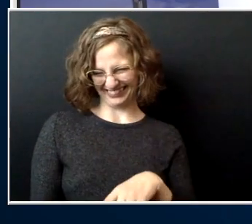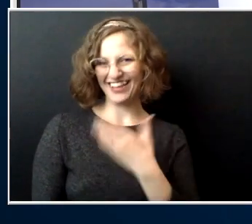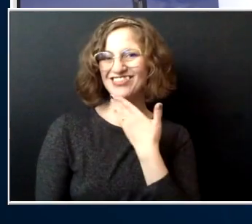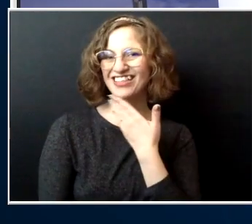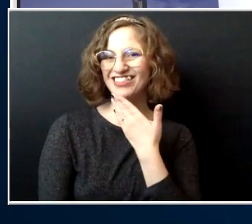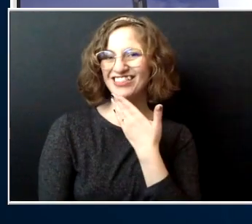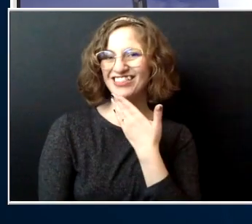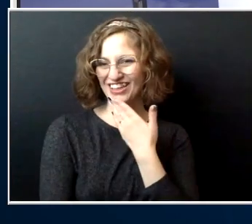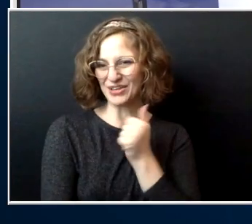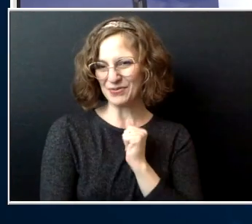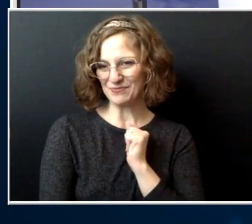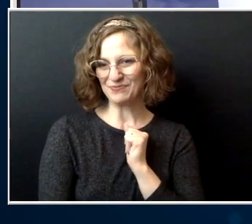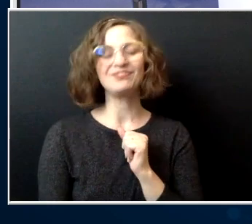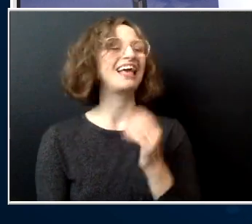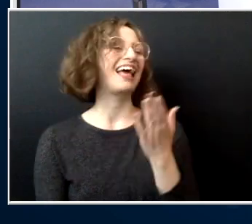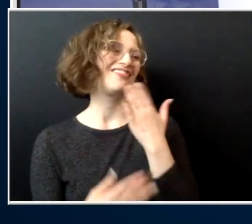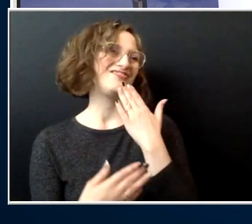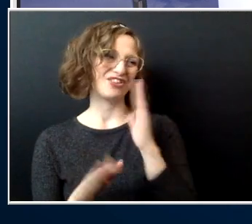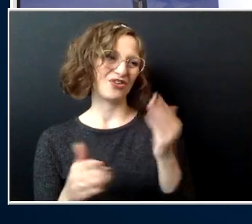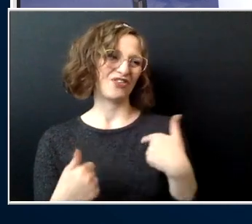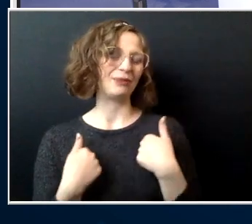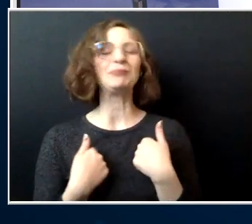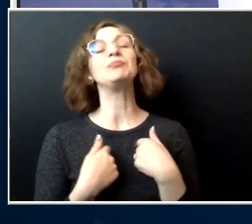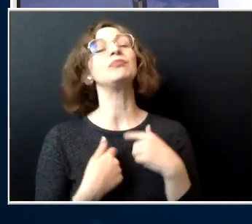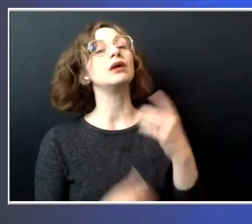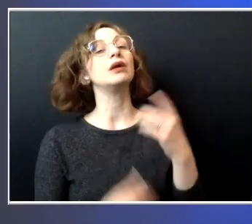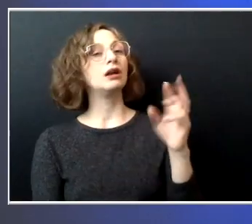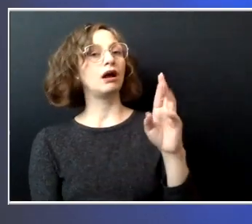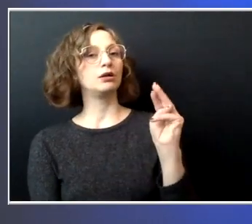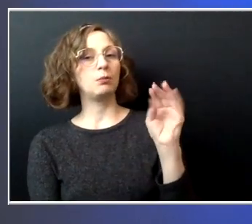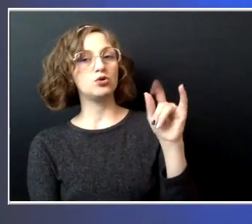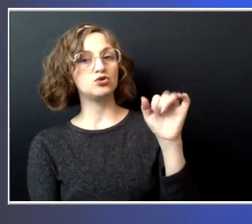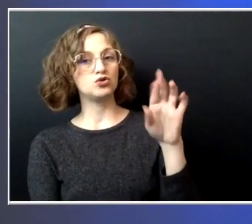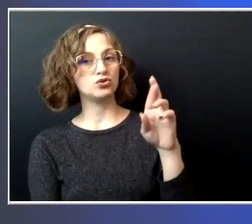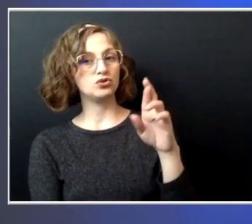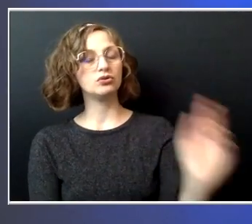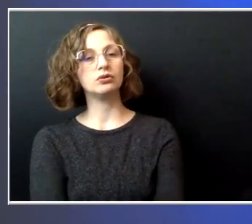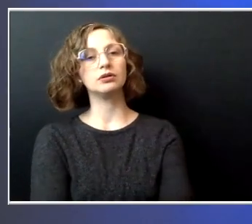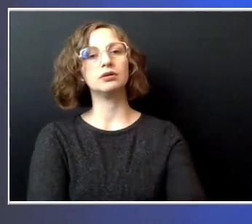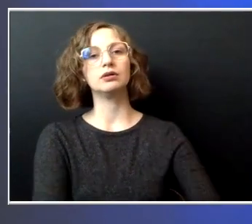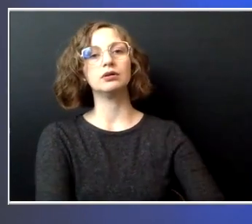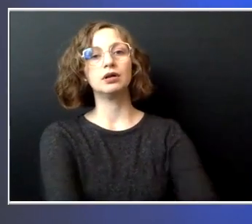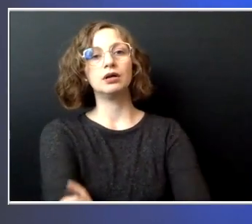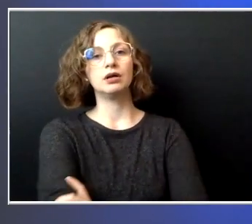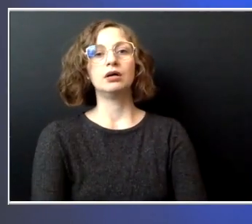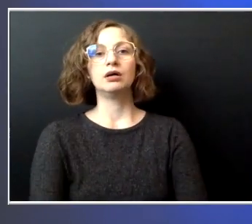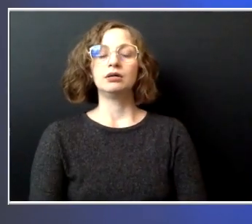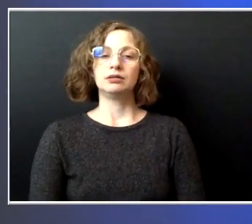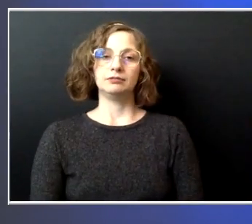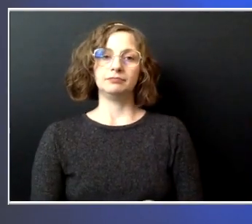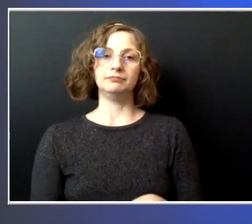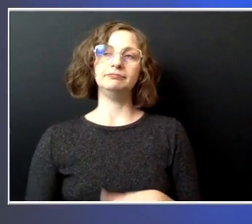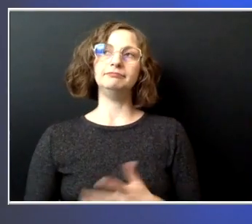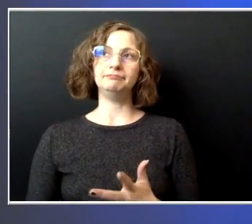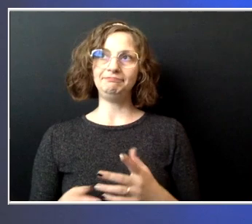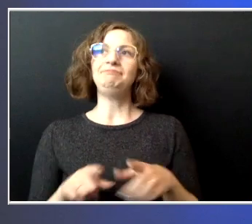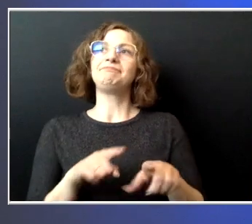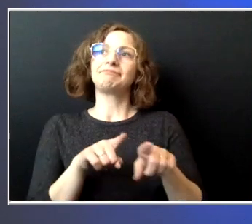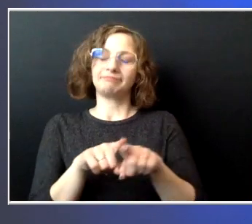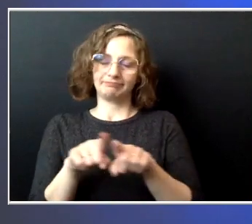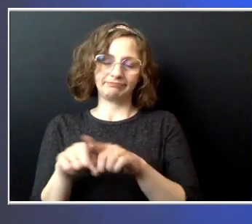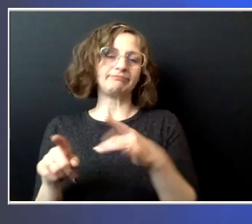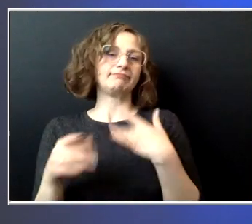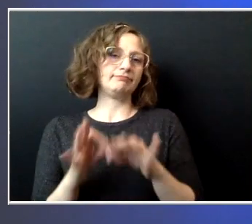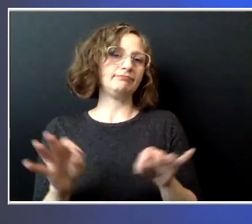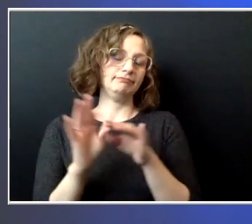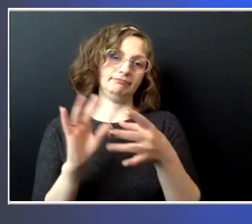program. Thanks for having us. All right, Dr. Mosier. Yeah, thanks. I think I'd be remiss as well if I didn't mention, there's a lot of great work going on